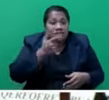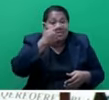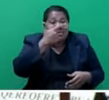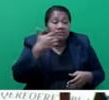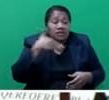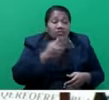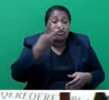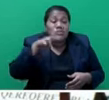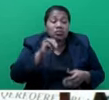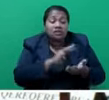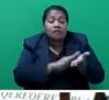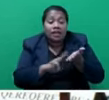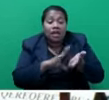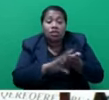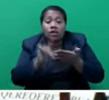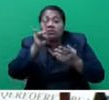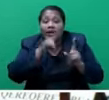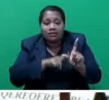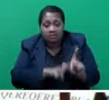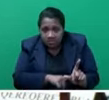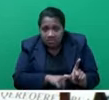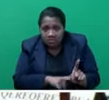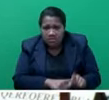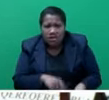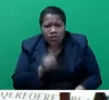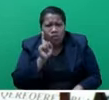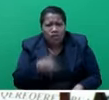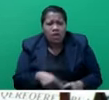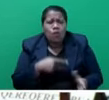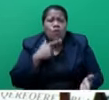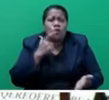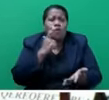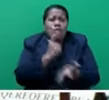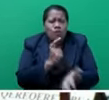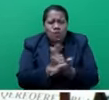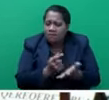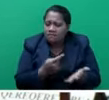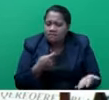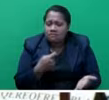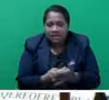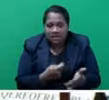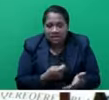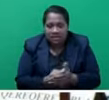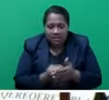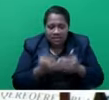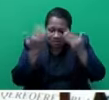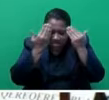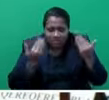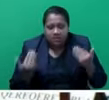$720 million a year. Now that's a lot of money. A lot of money, Mr. Speaker, in terms